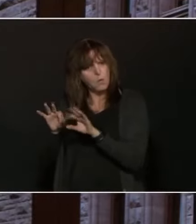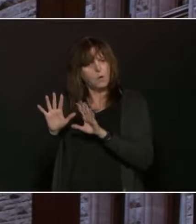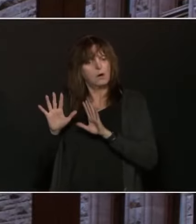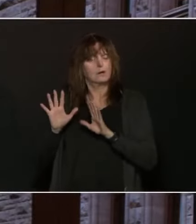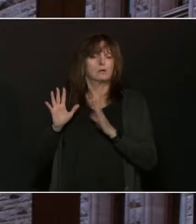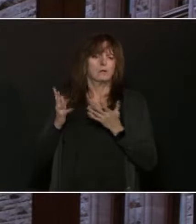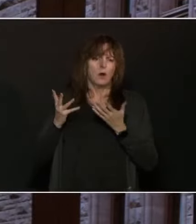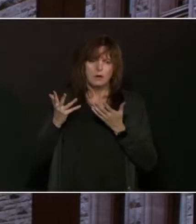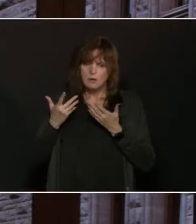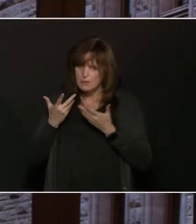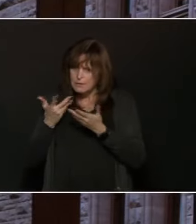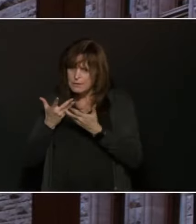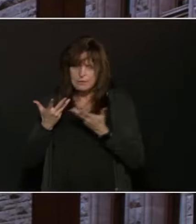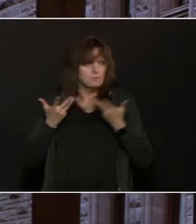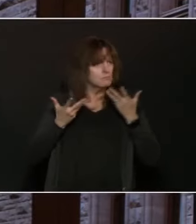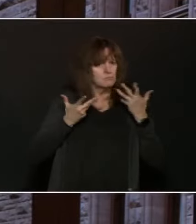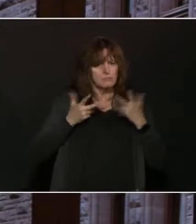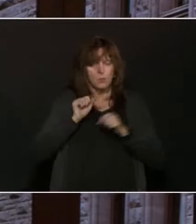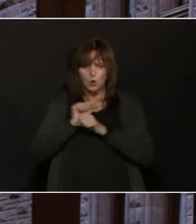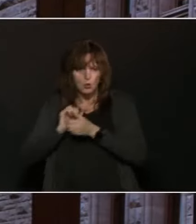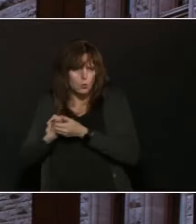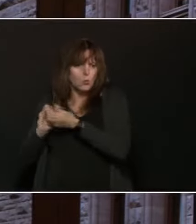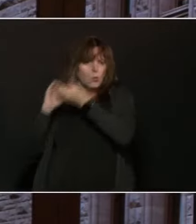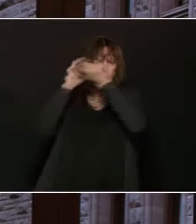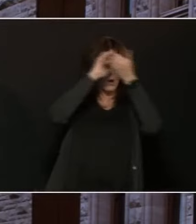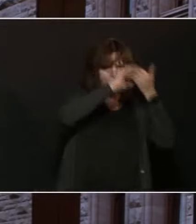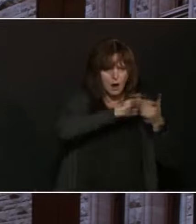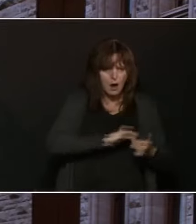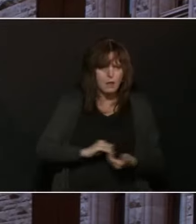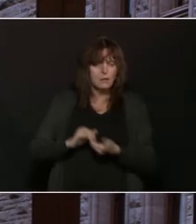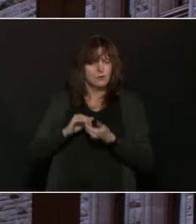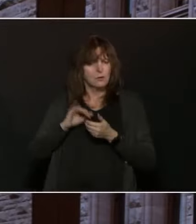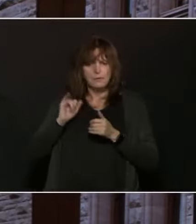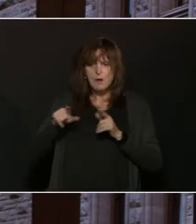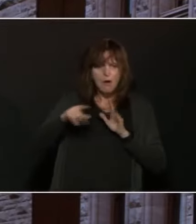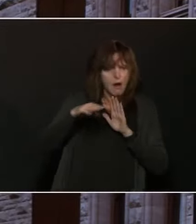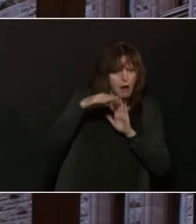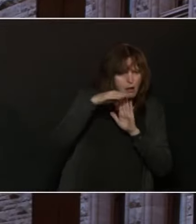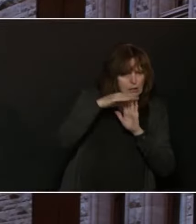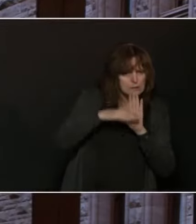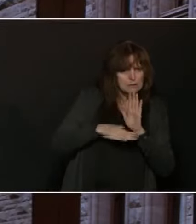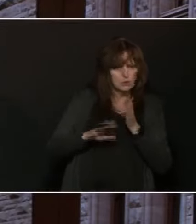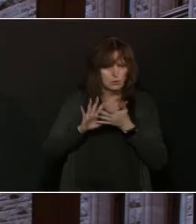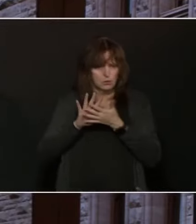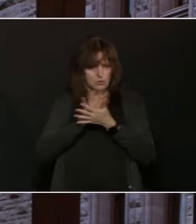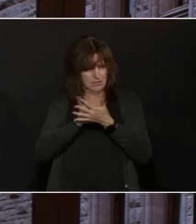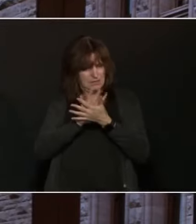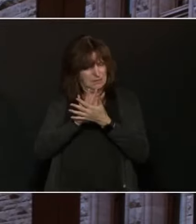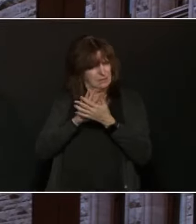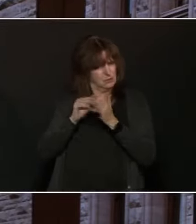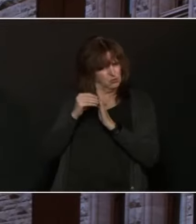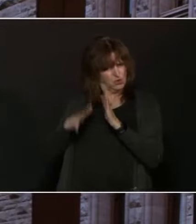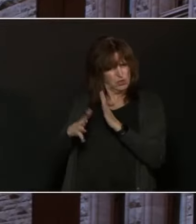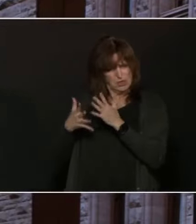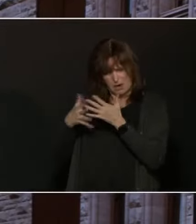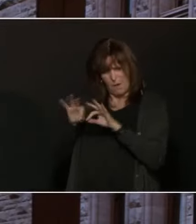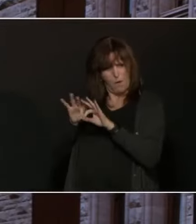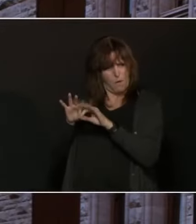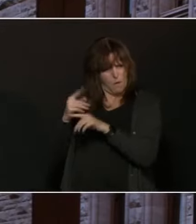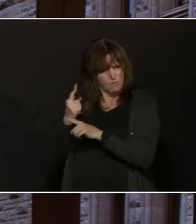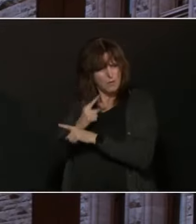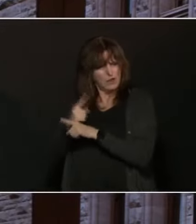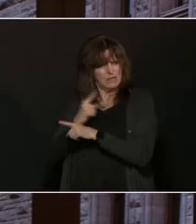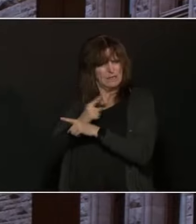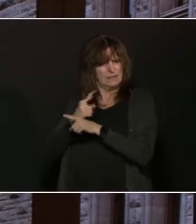in place, as we've been trying hard to do over the last number of weeks, even more stringent screening of students, as well as targeted testing that the Minister of Education has